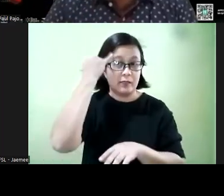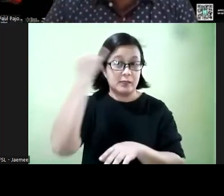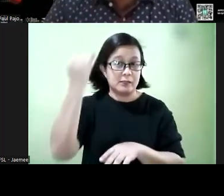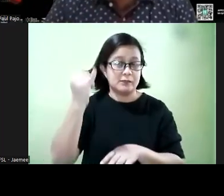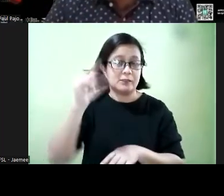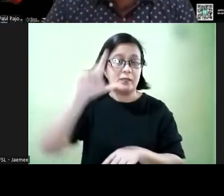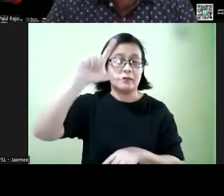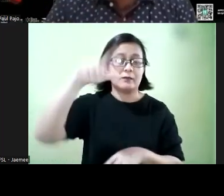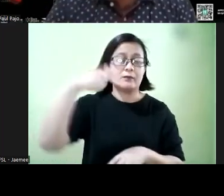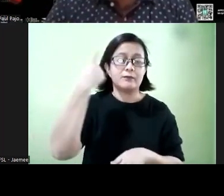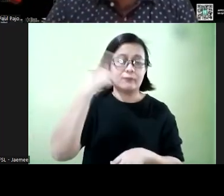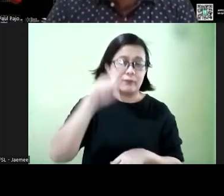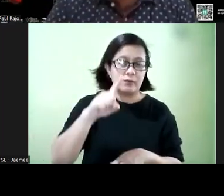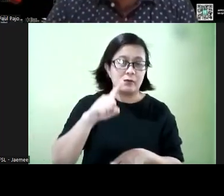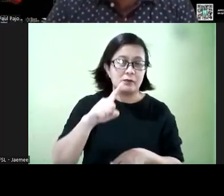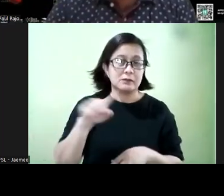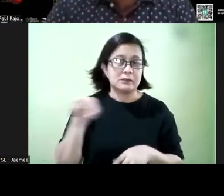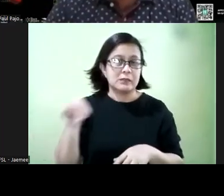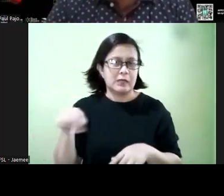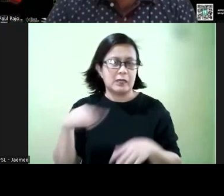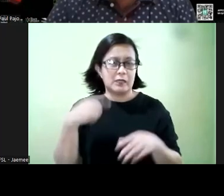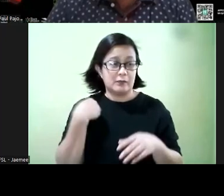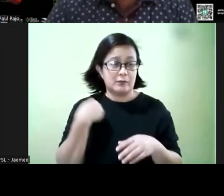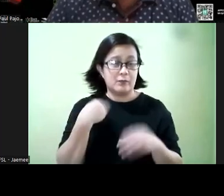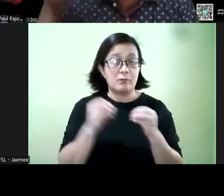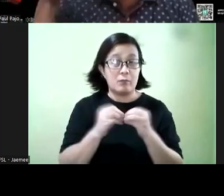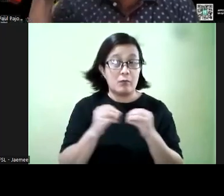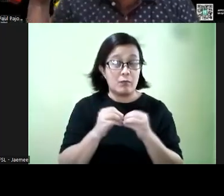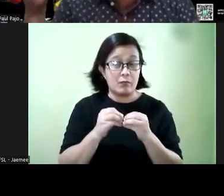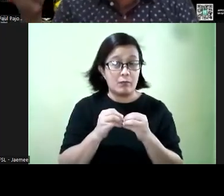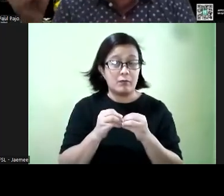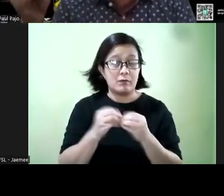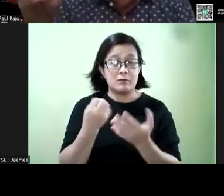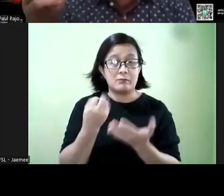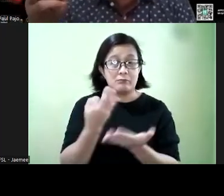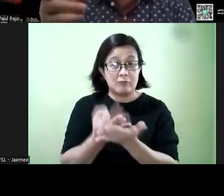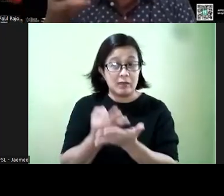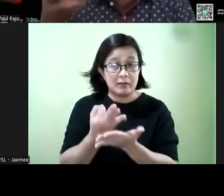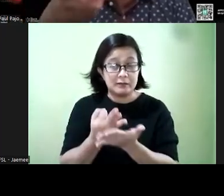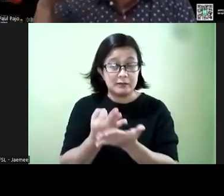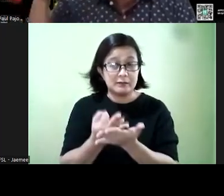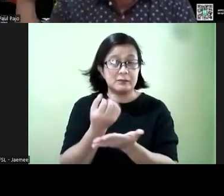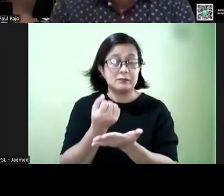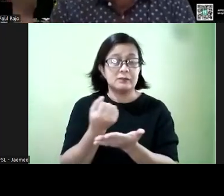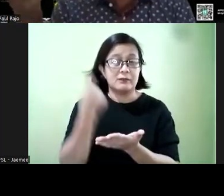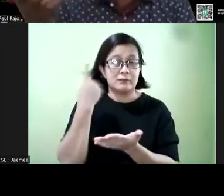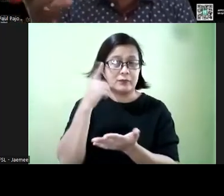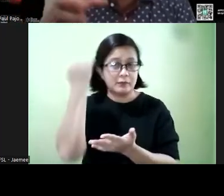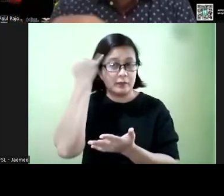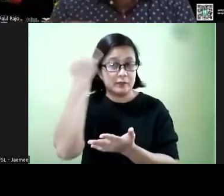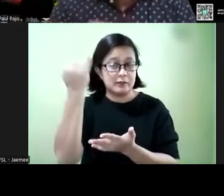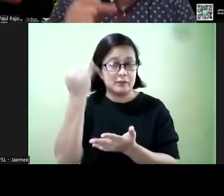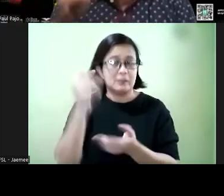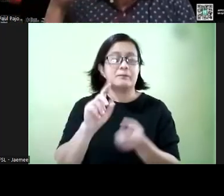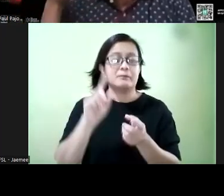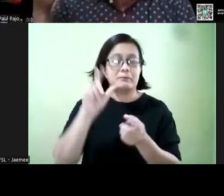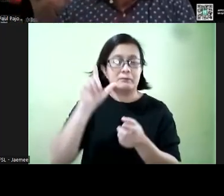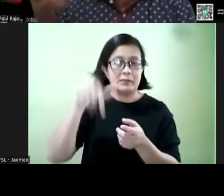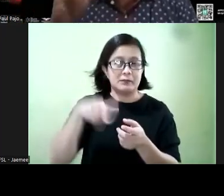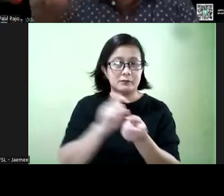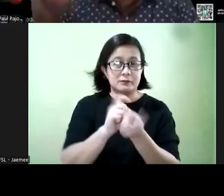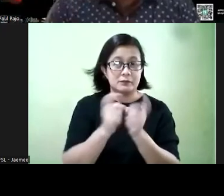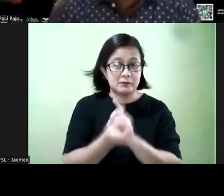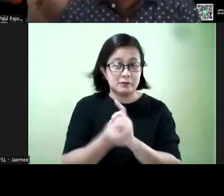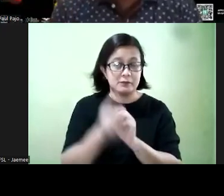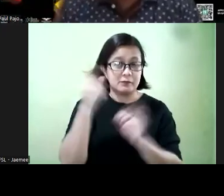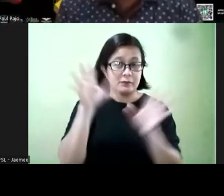until it reaches to the point that you're making more money in your idea, and you know, you turn it into a company, you know, you get